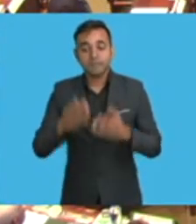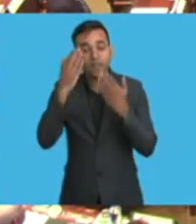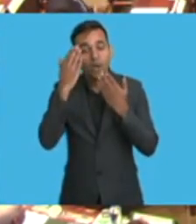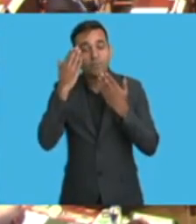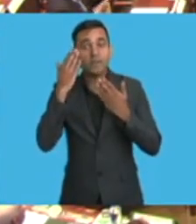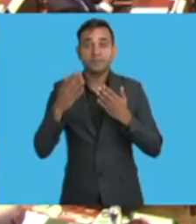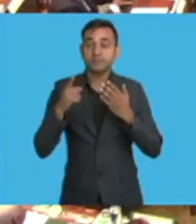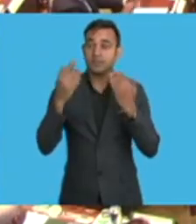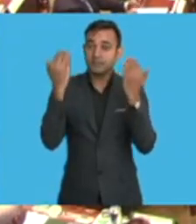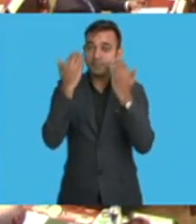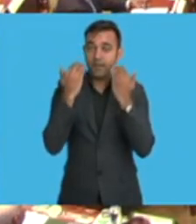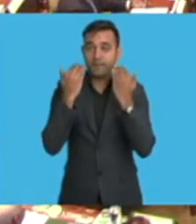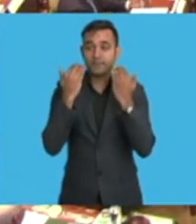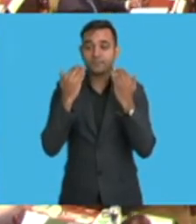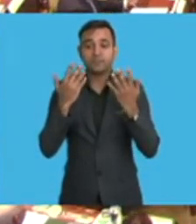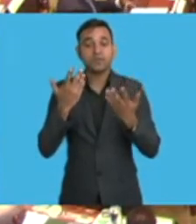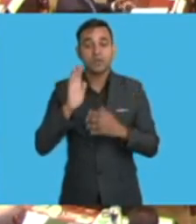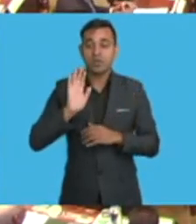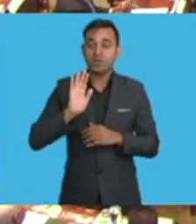Point of order. Point of order.